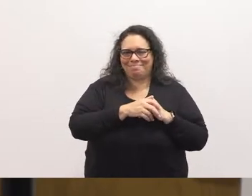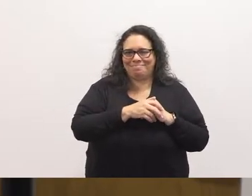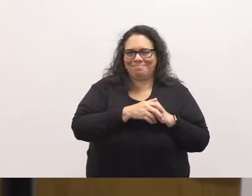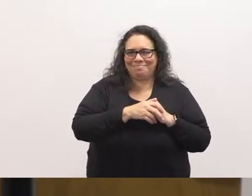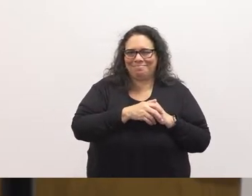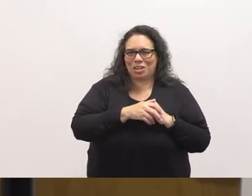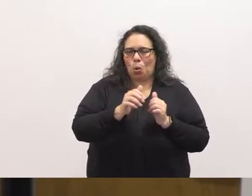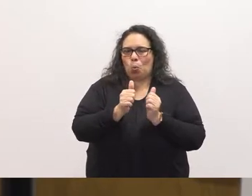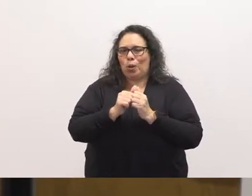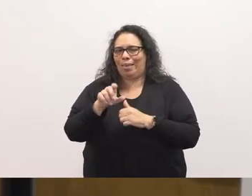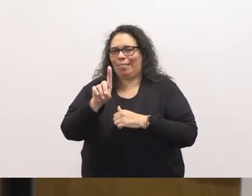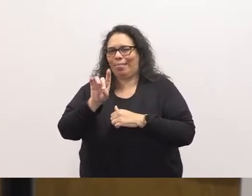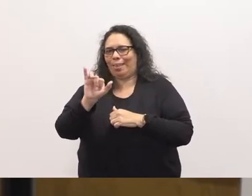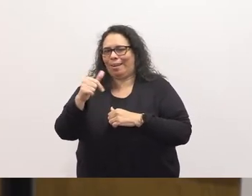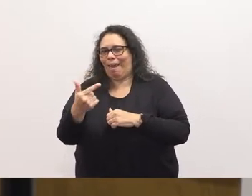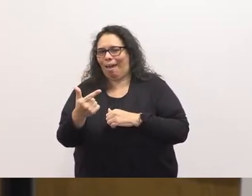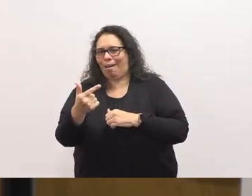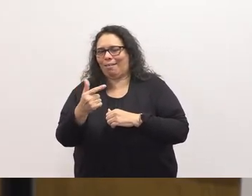Doug, and I was